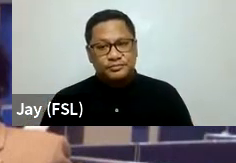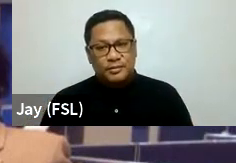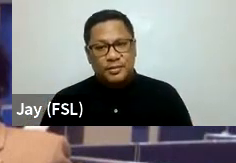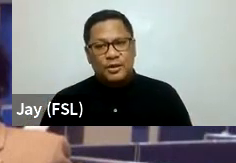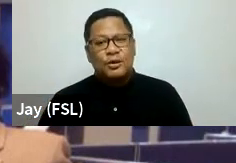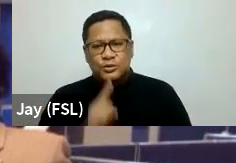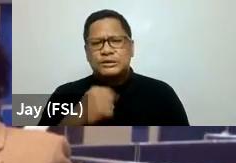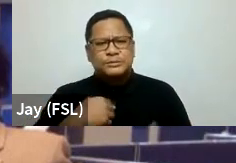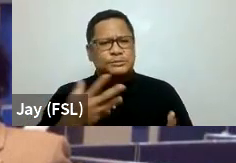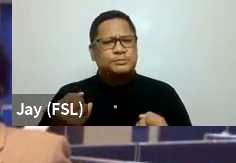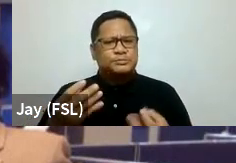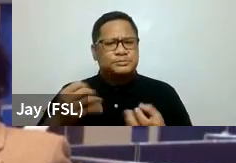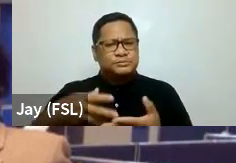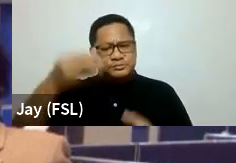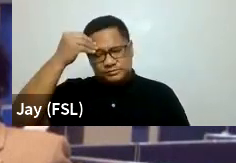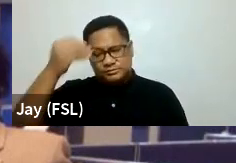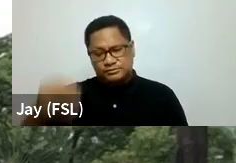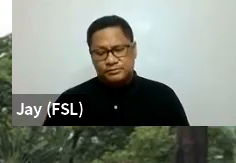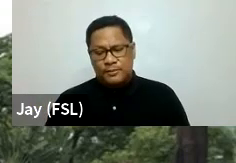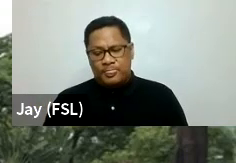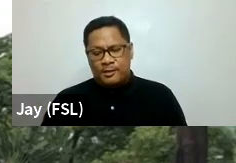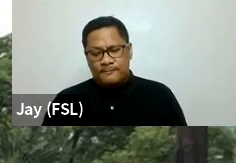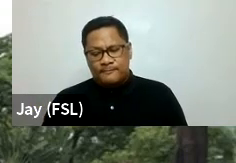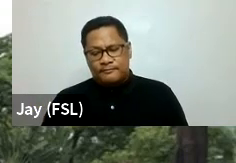lot about doing business.